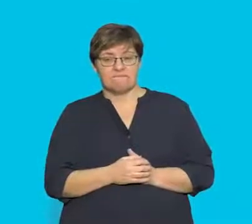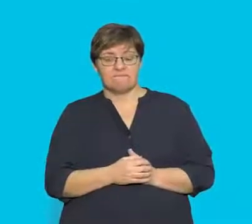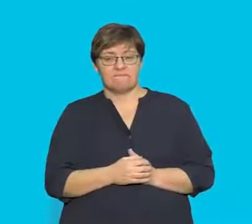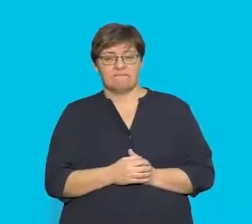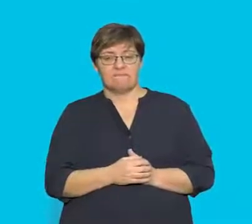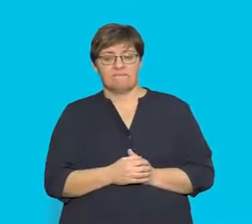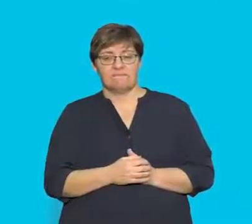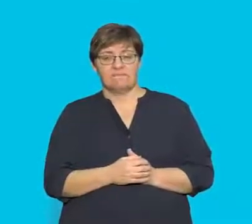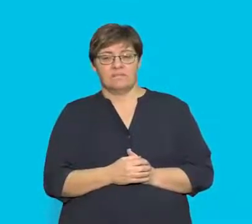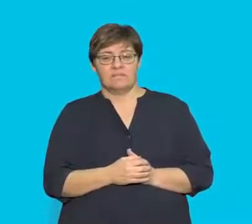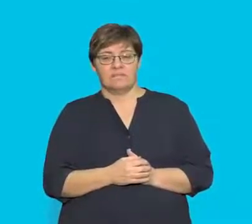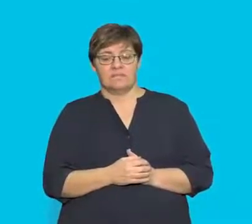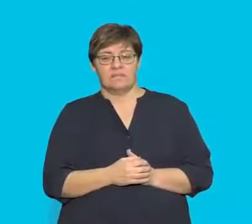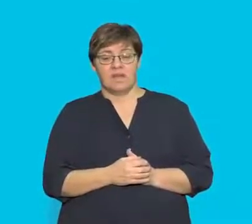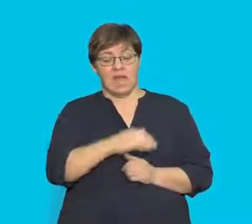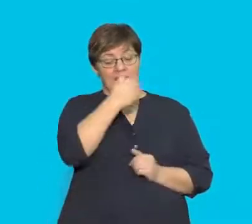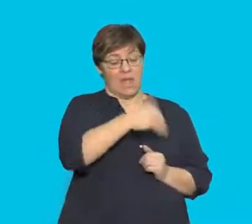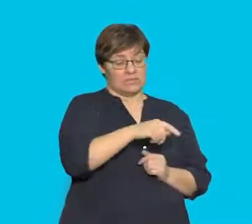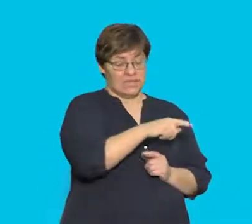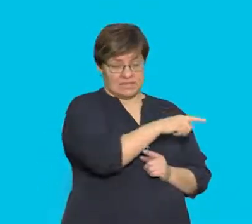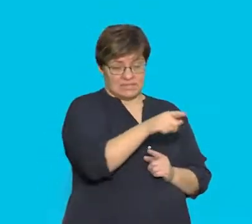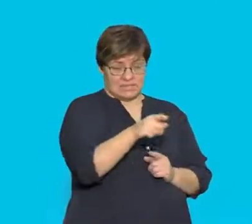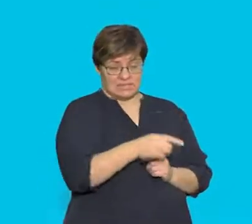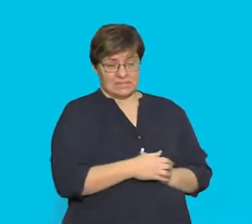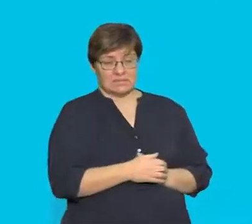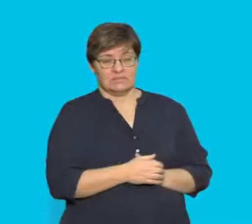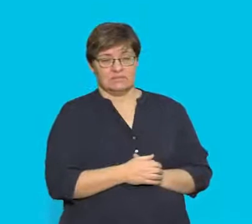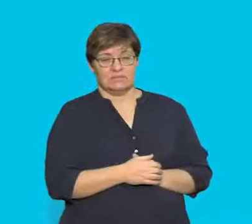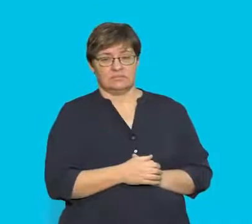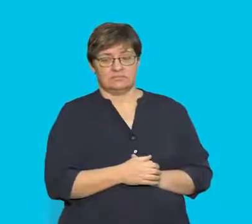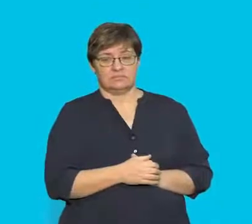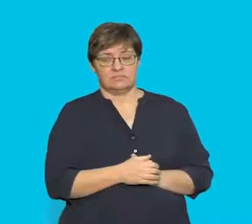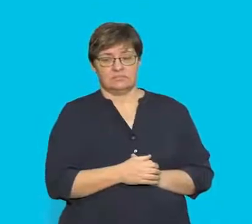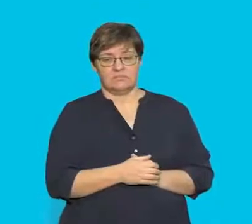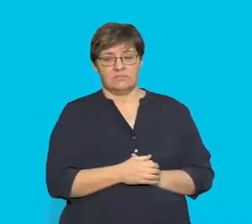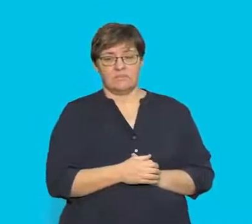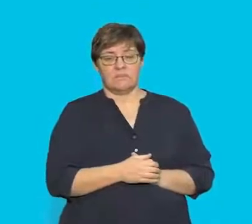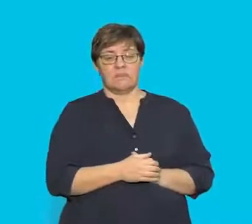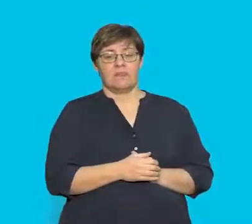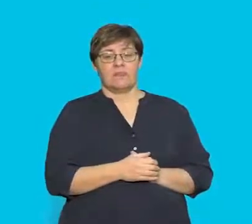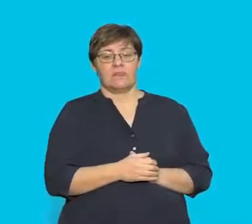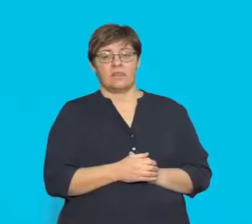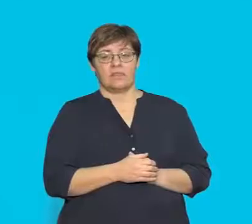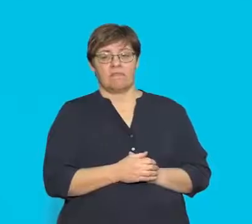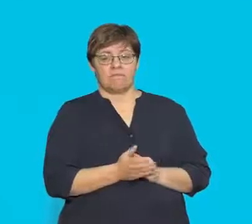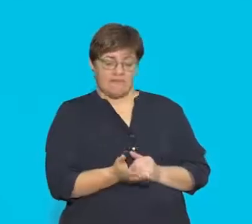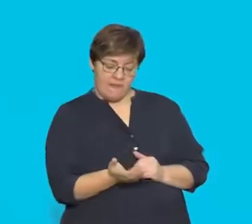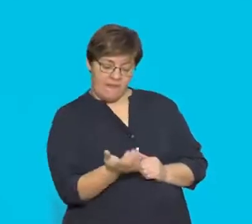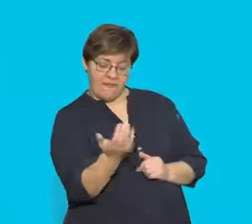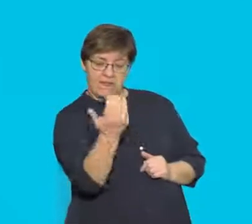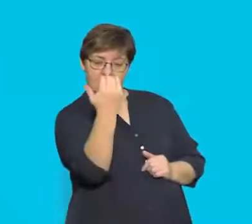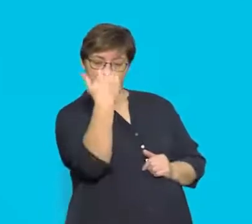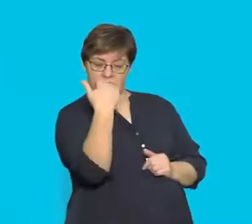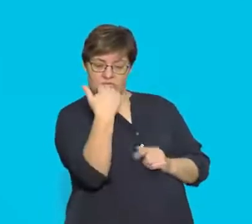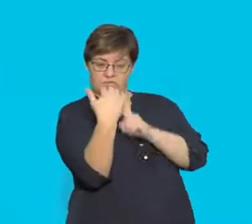is that on the outside of this loop, the field lines are